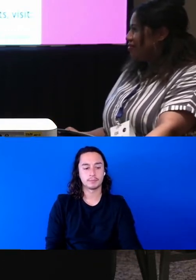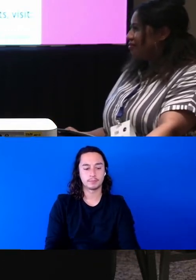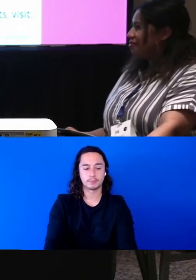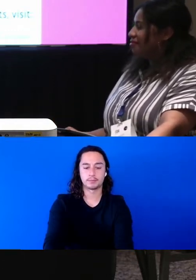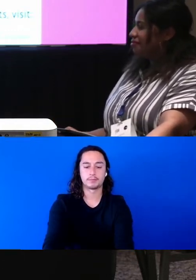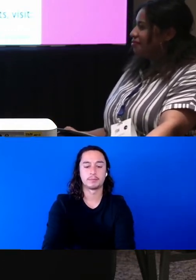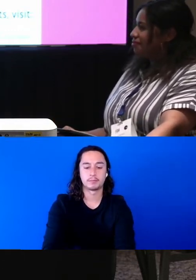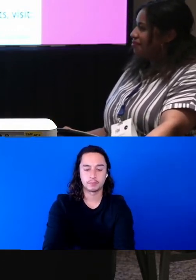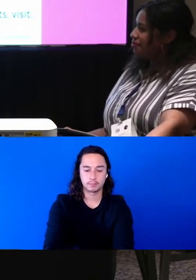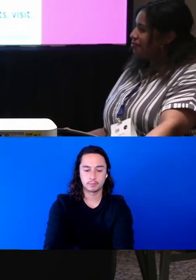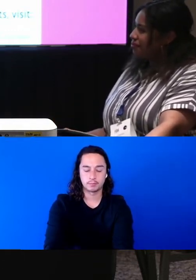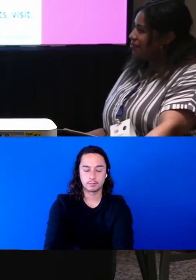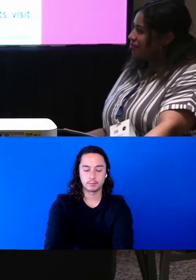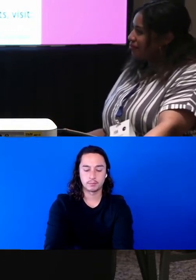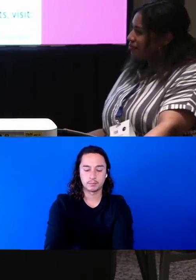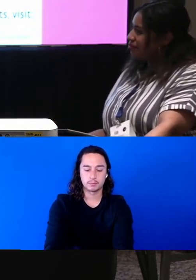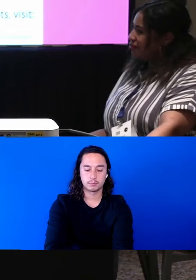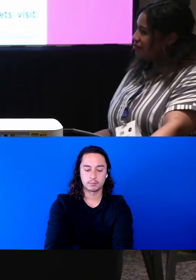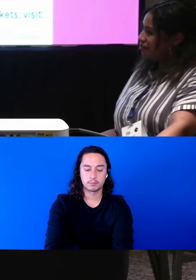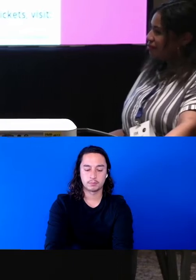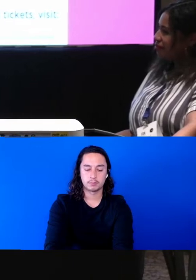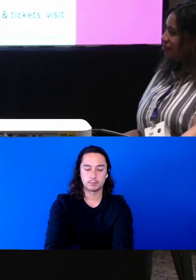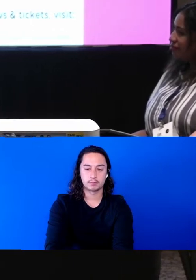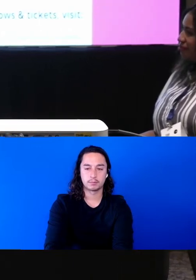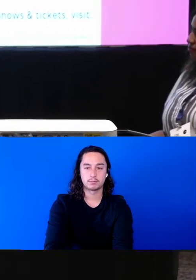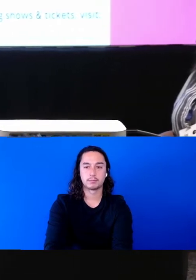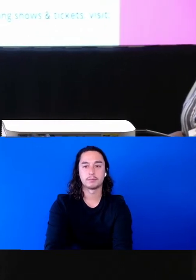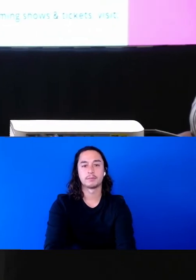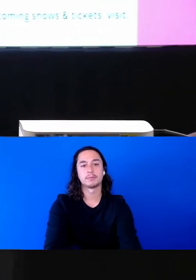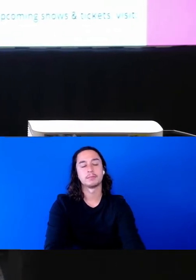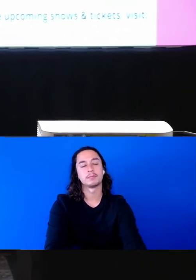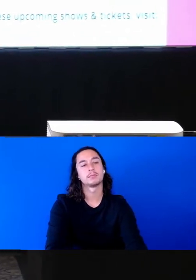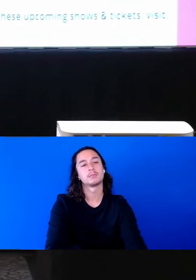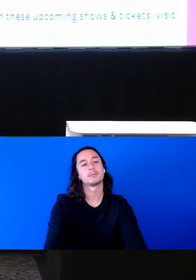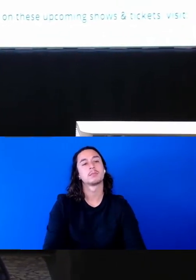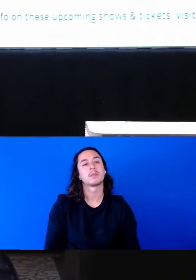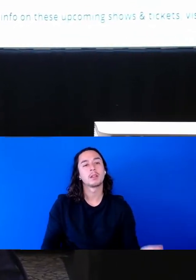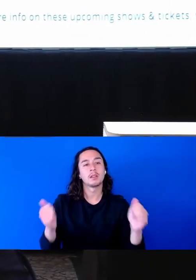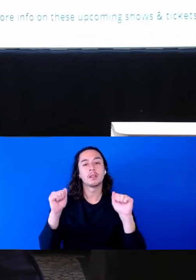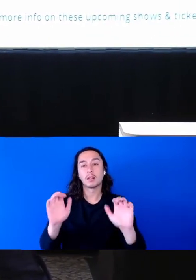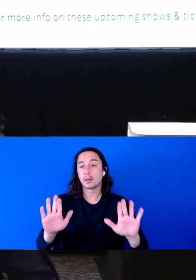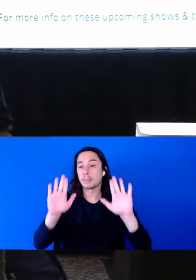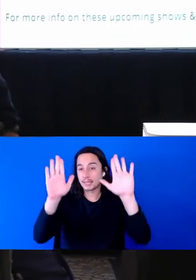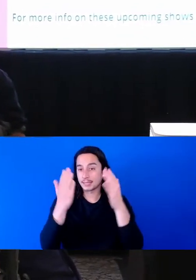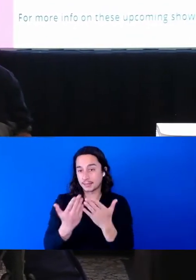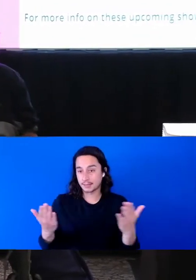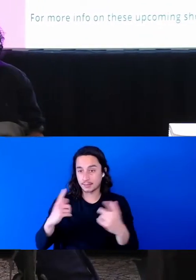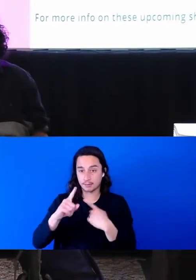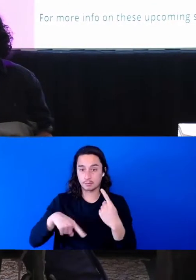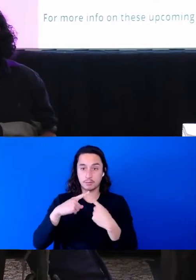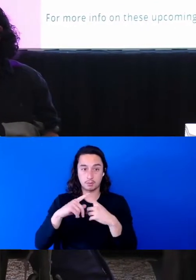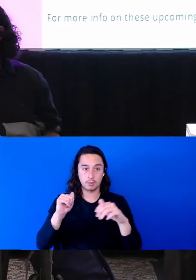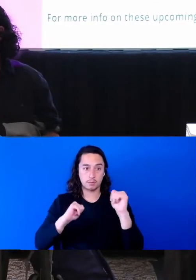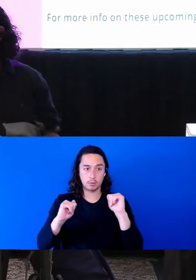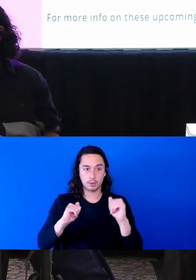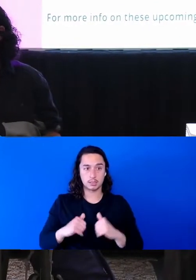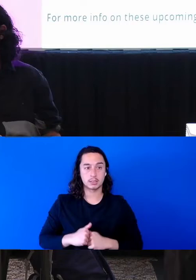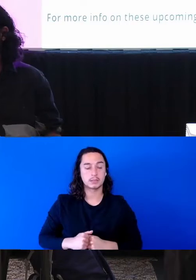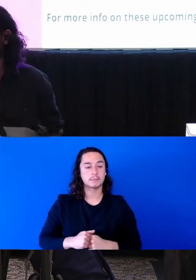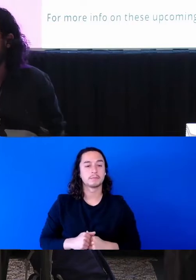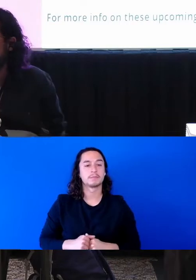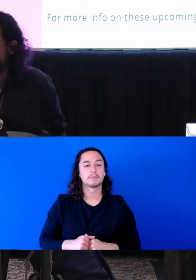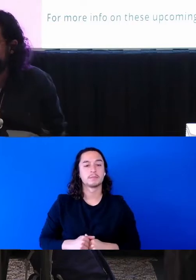The amazing thing to me about performance, whatever, this is something that we all know, I'll just say it because it's, when asked this question, what else to